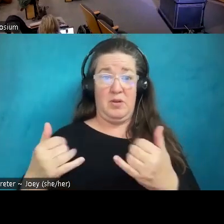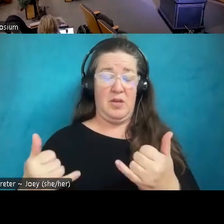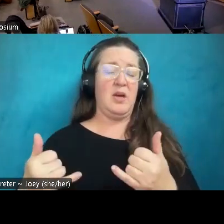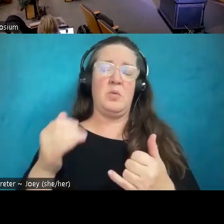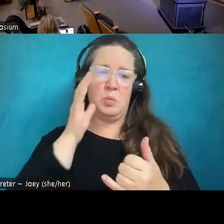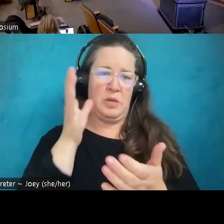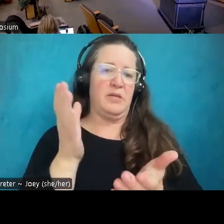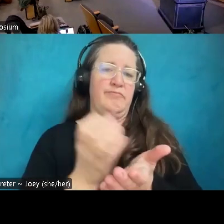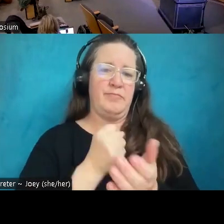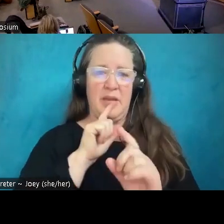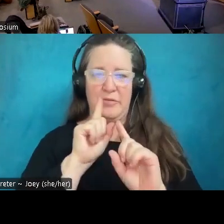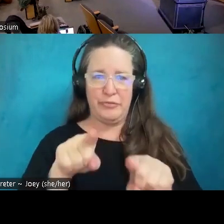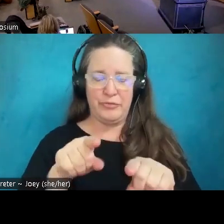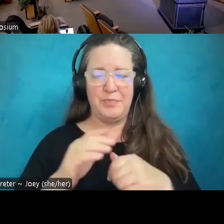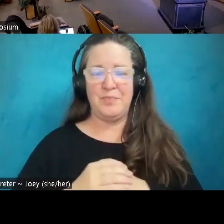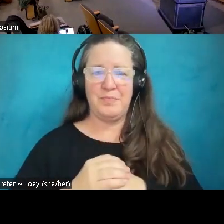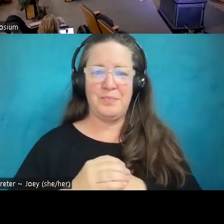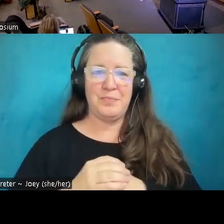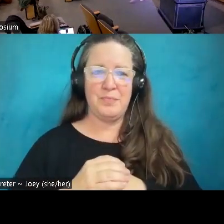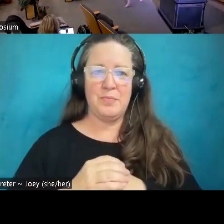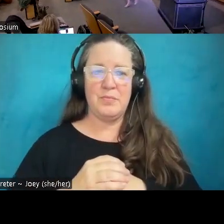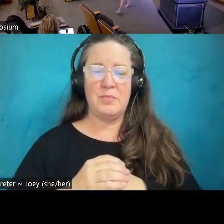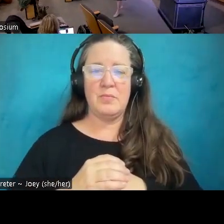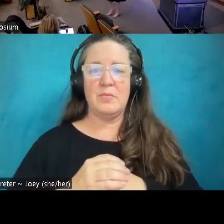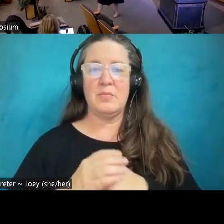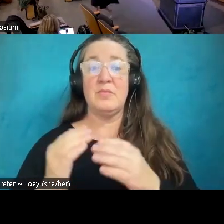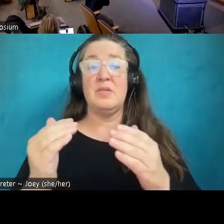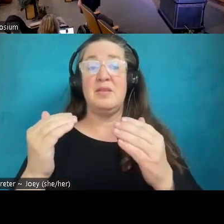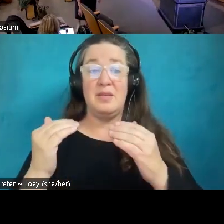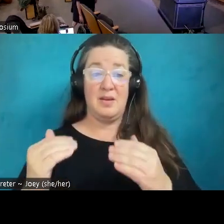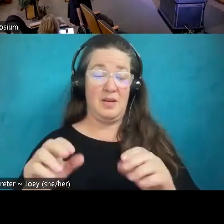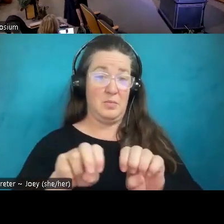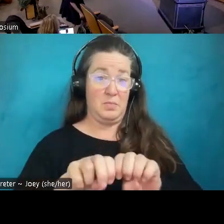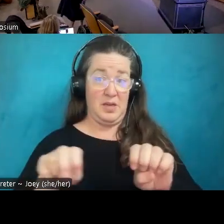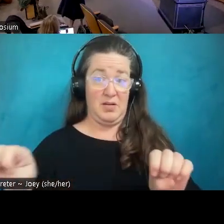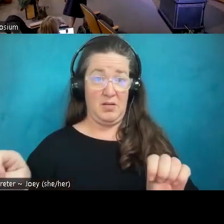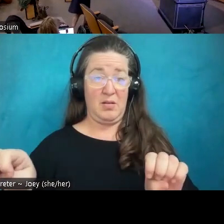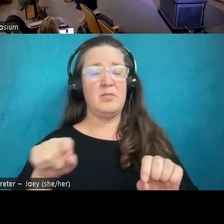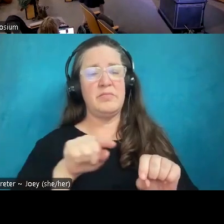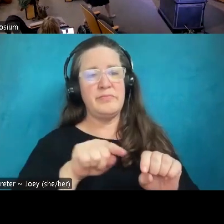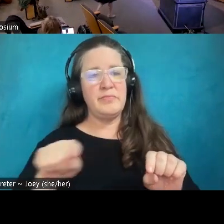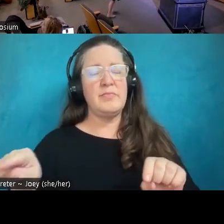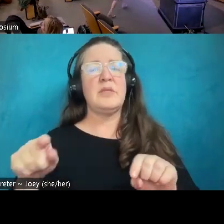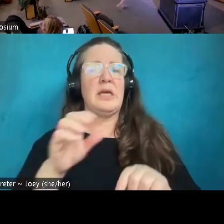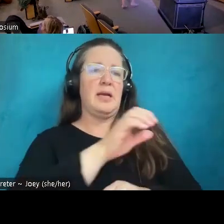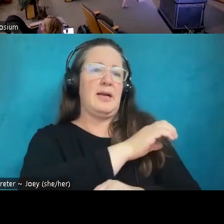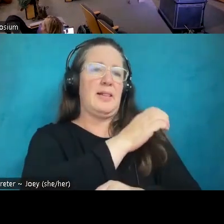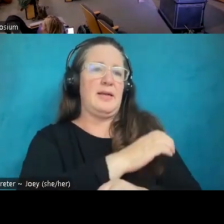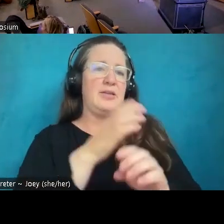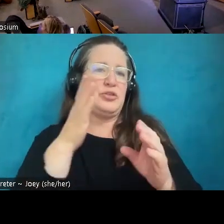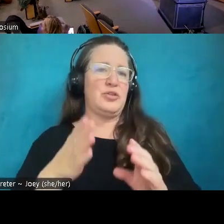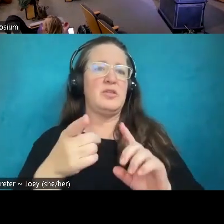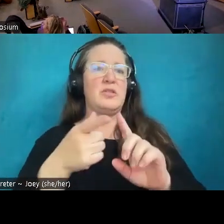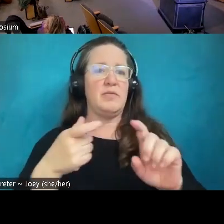So our next panel, which is our final panel, consists of clinicians from our very own UW Medicine Long COVID